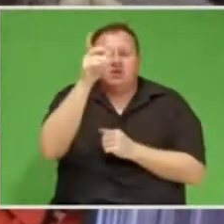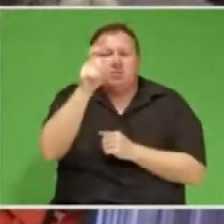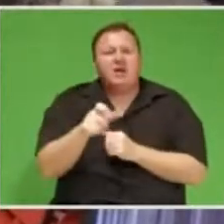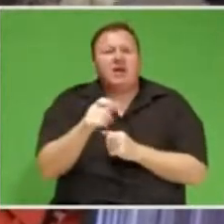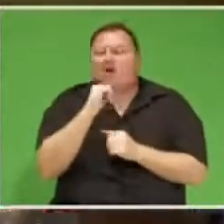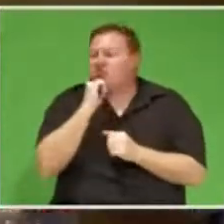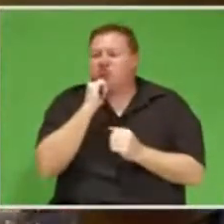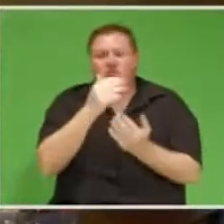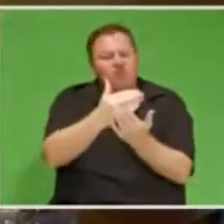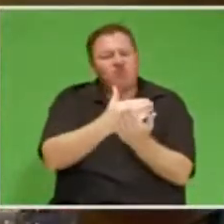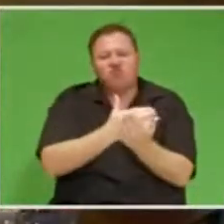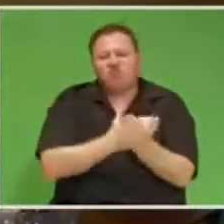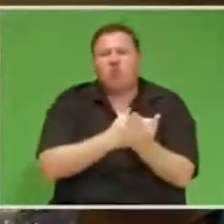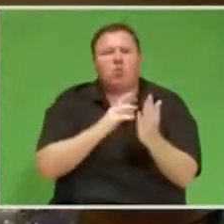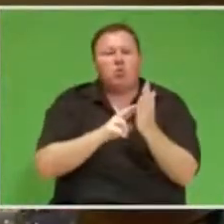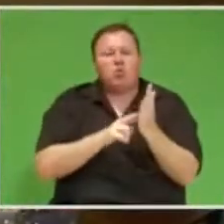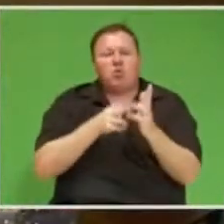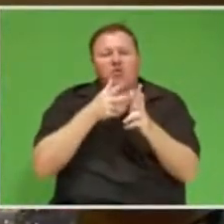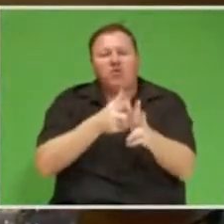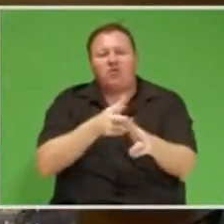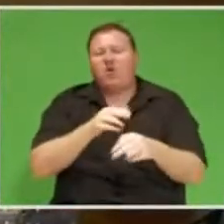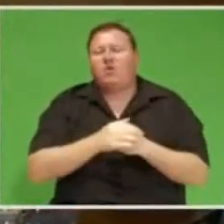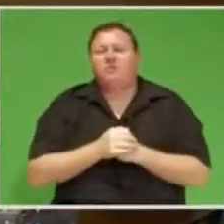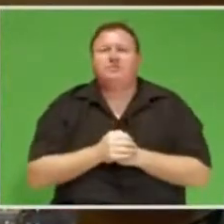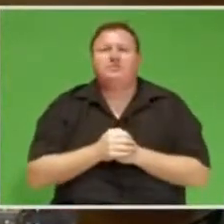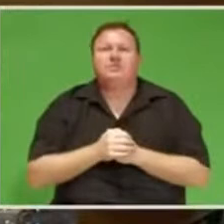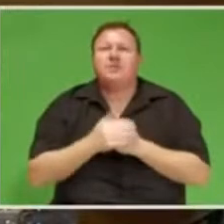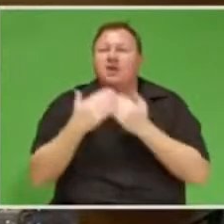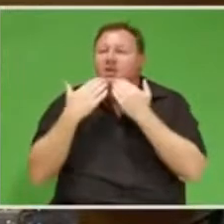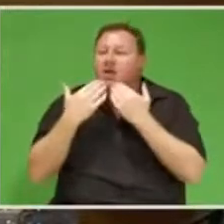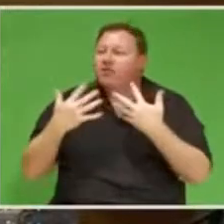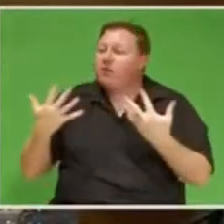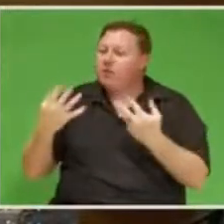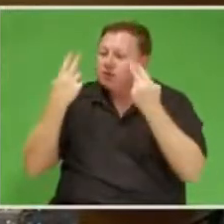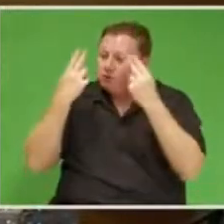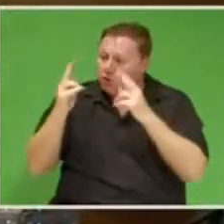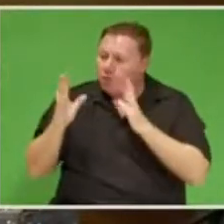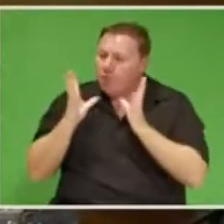regard. Thank you very much, Honorable Malema.